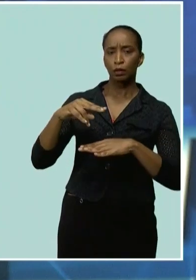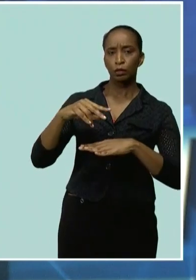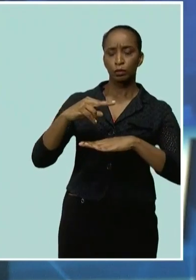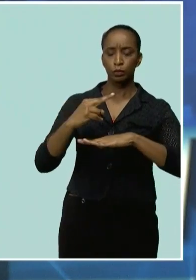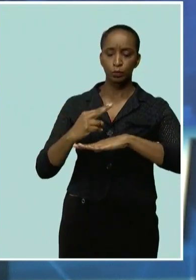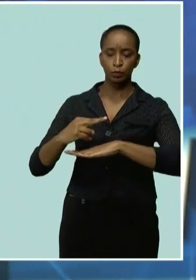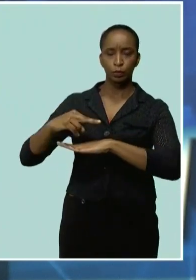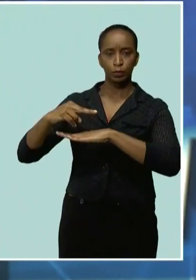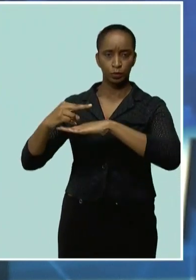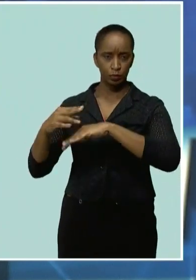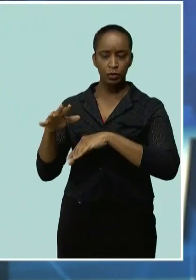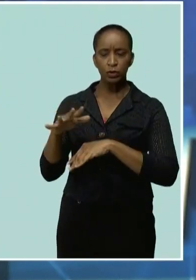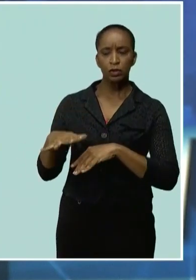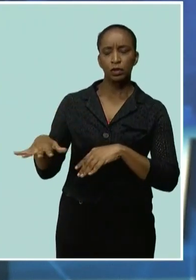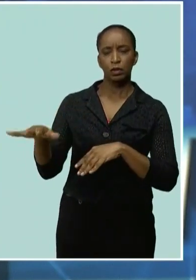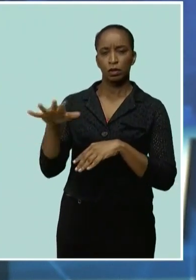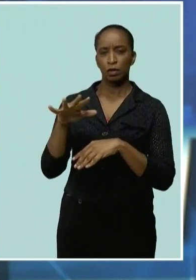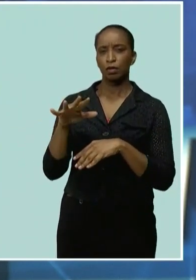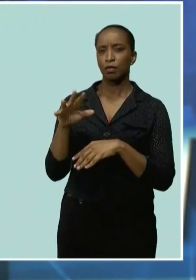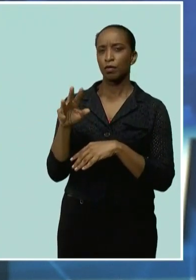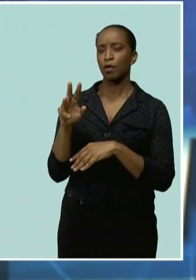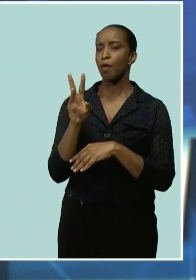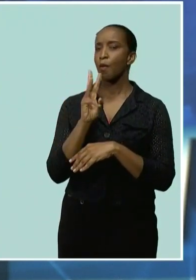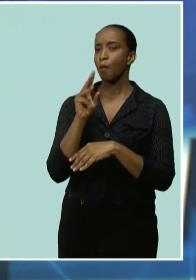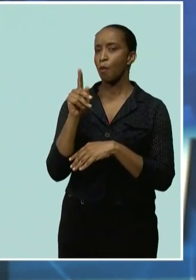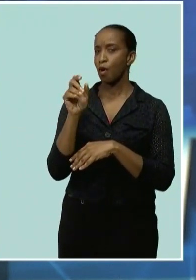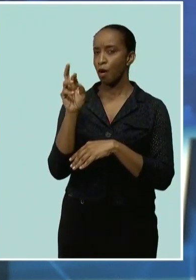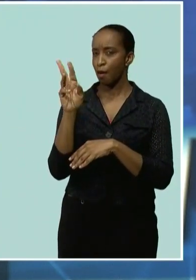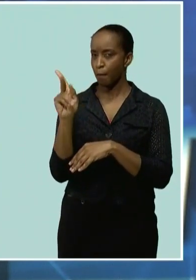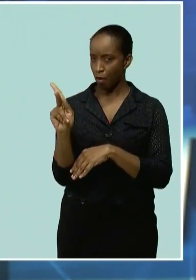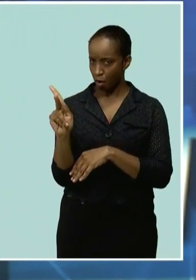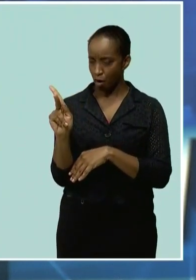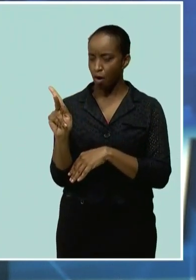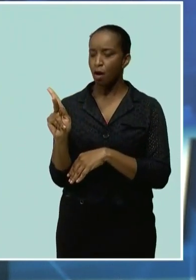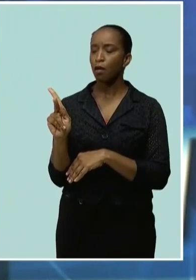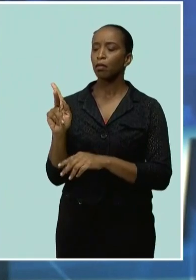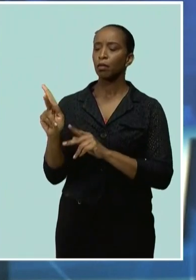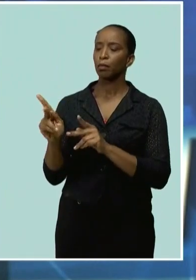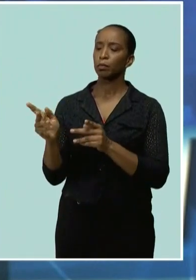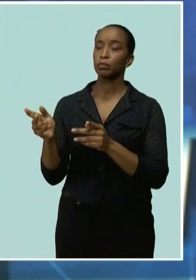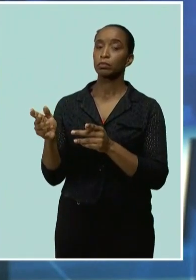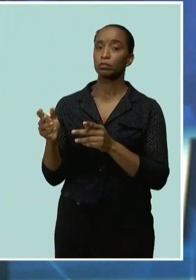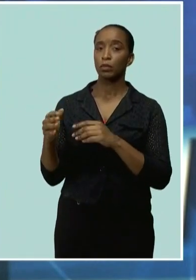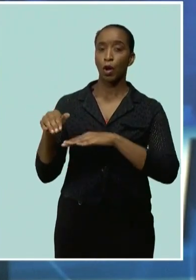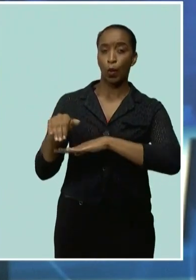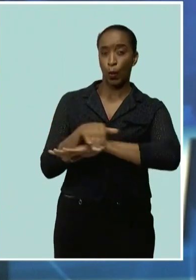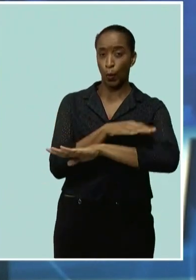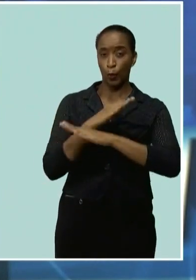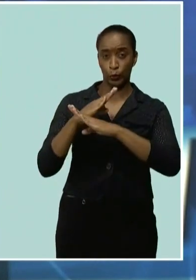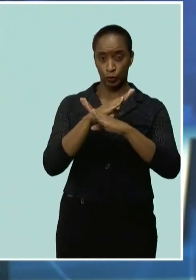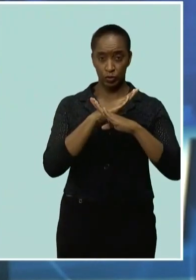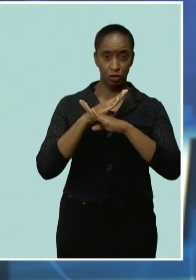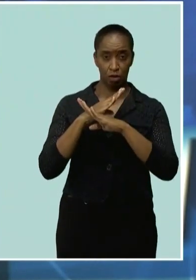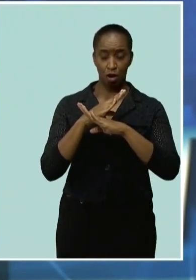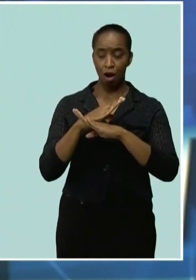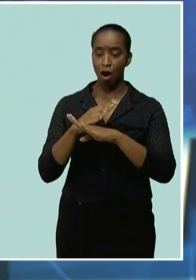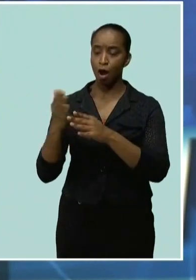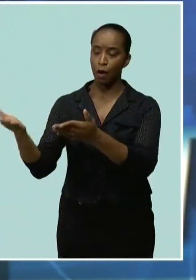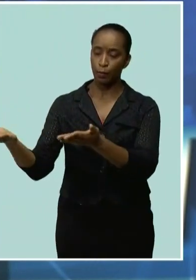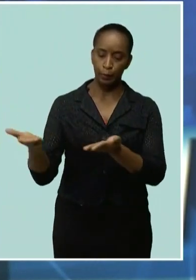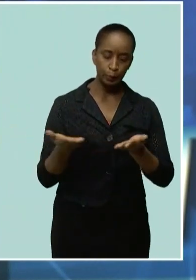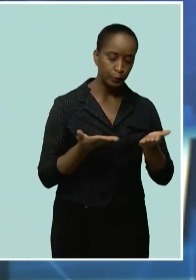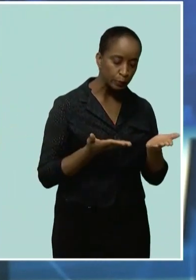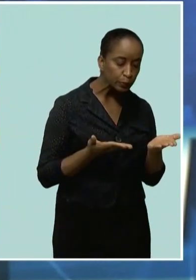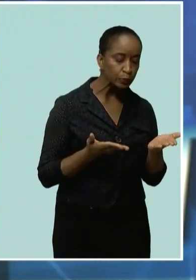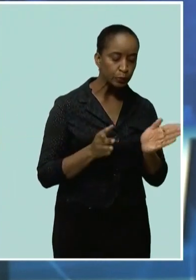water park. It was retrieved from the water and brought to the shore by Coast Guard personnel. A medical doctor on location